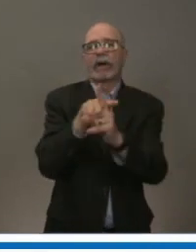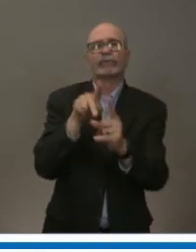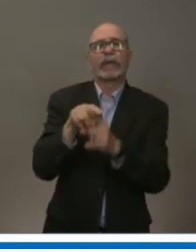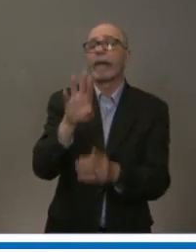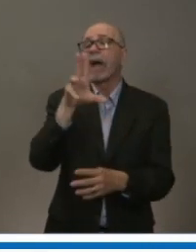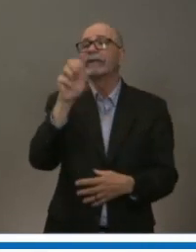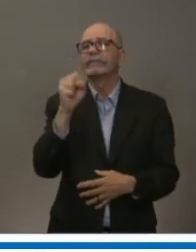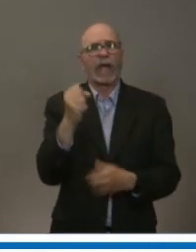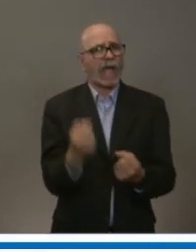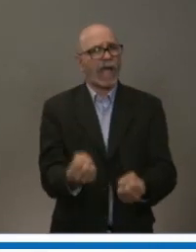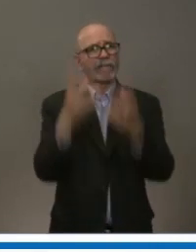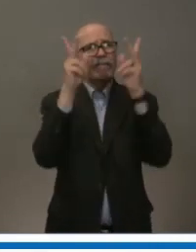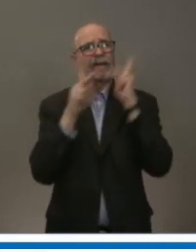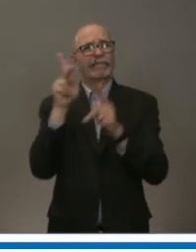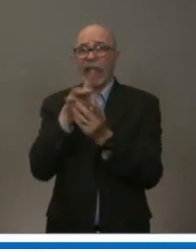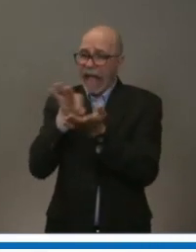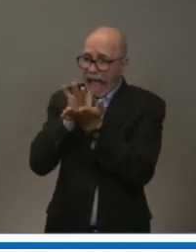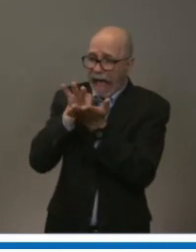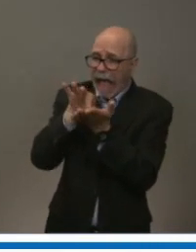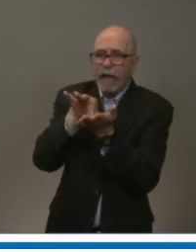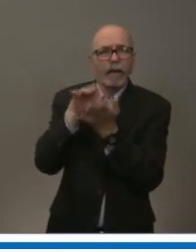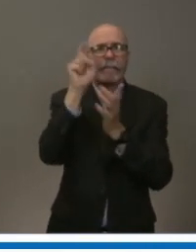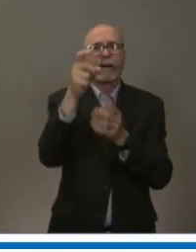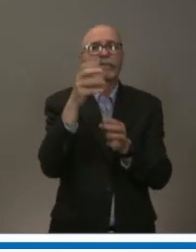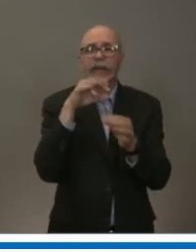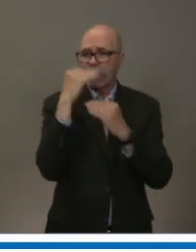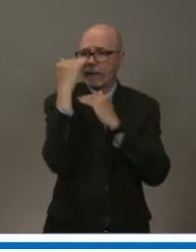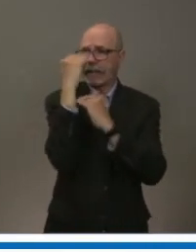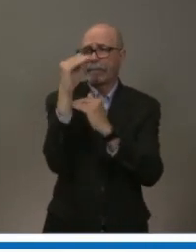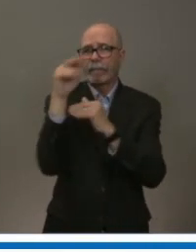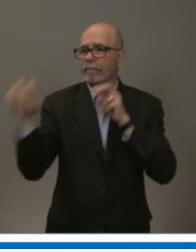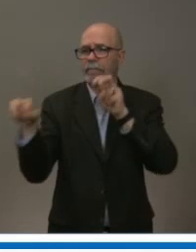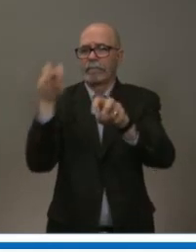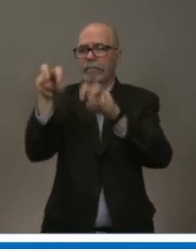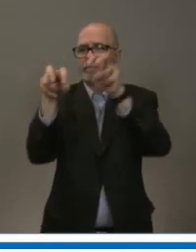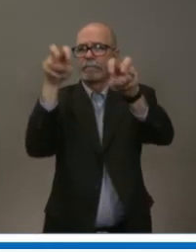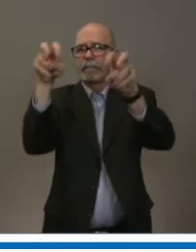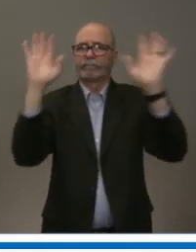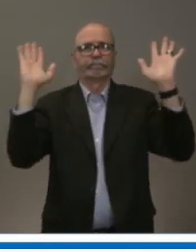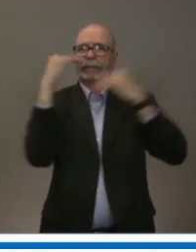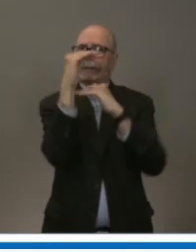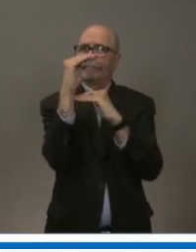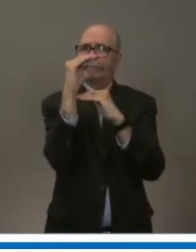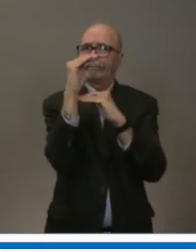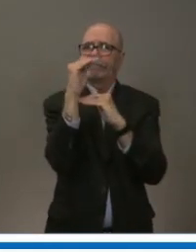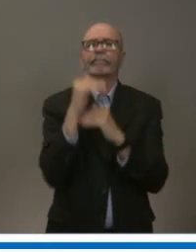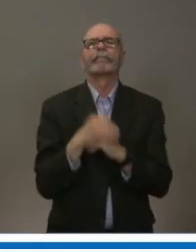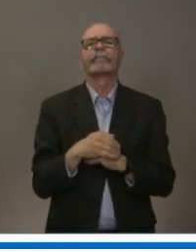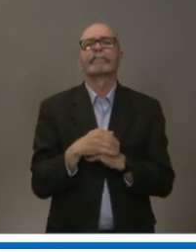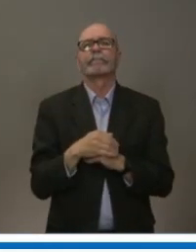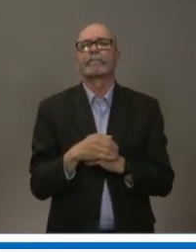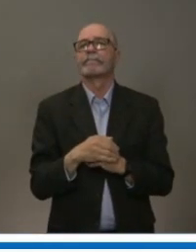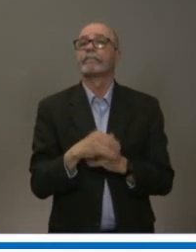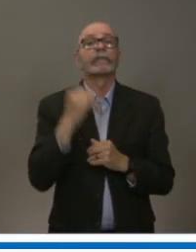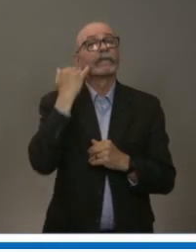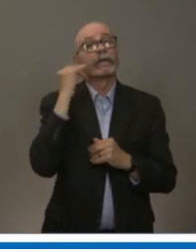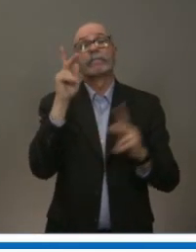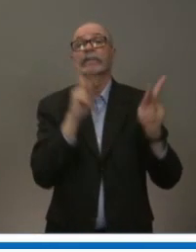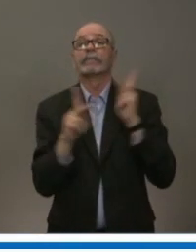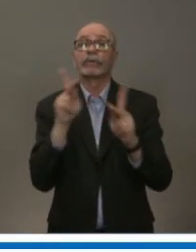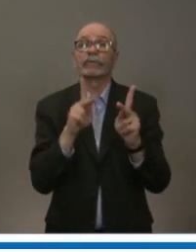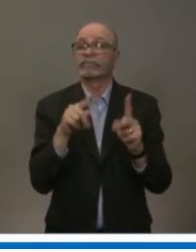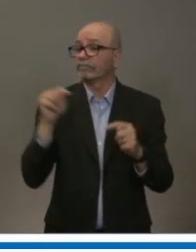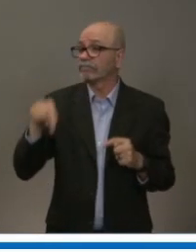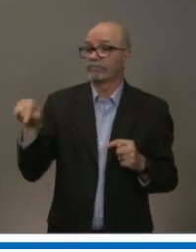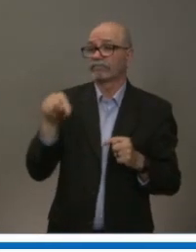That's something that we could consider. However, I do have. What about if you're the person whose only way to get to work is on the bus, and you're always at the end of the